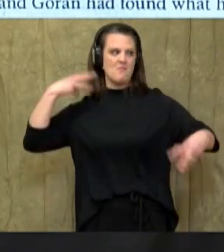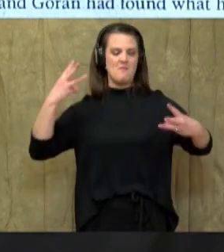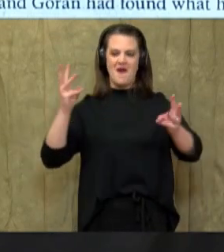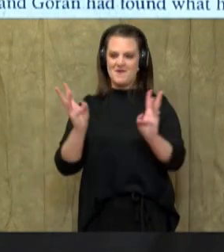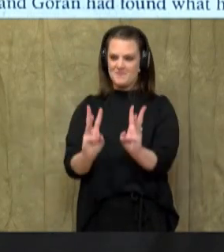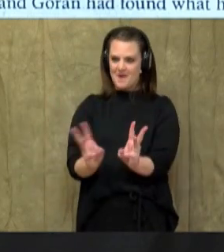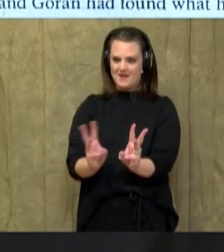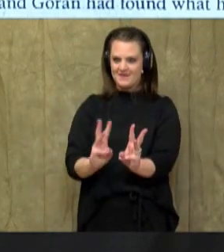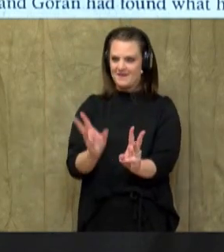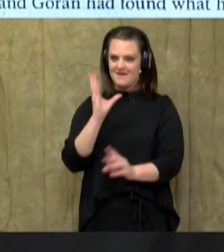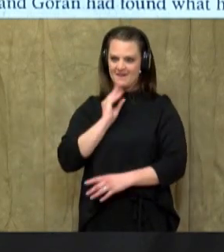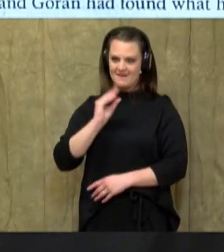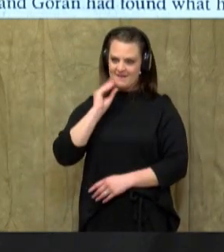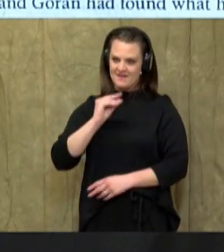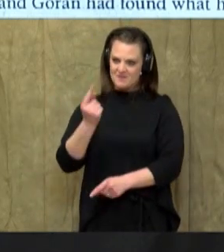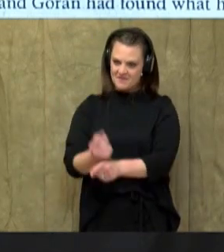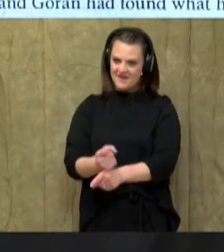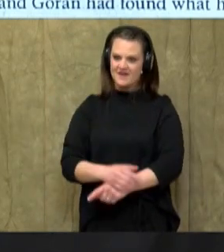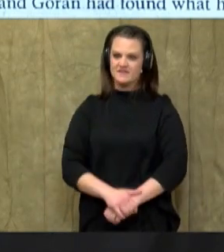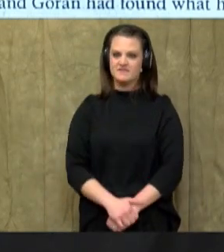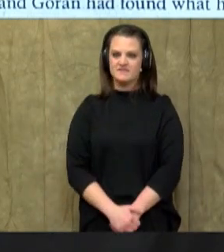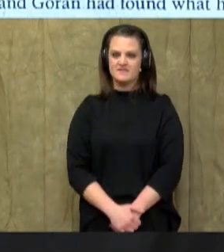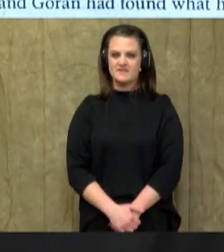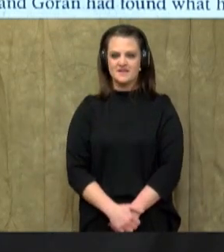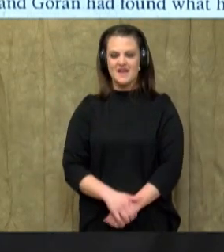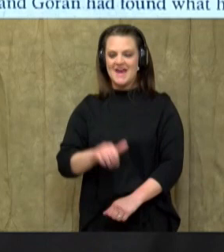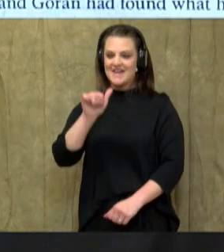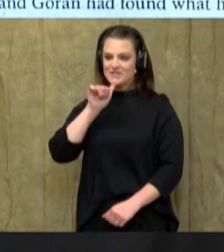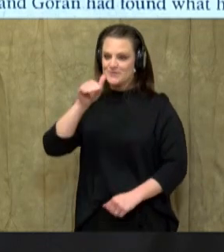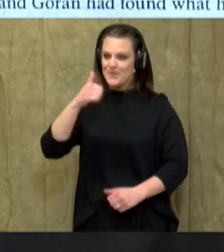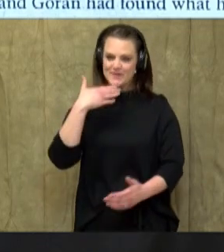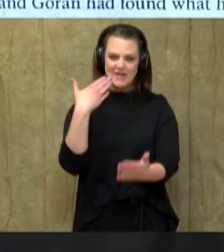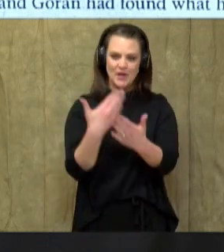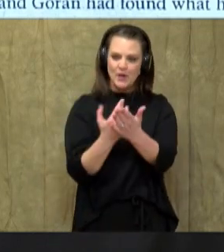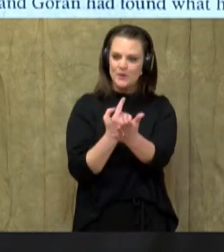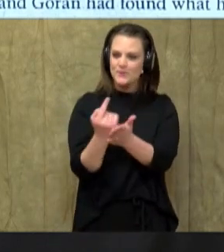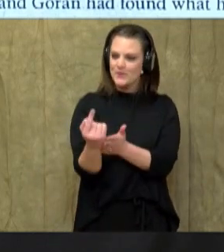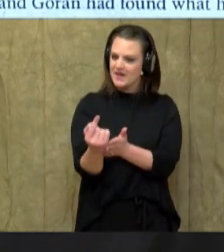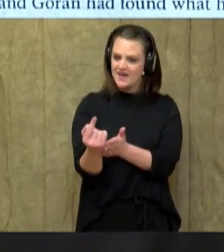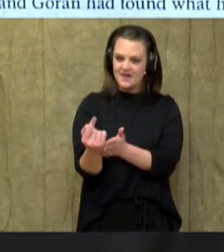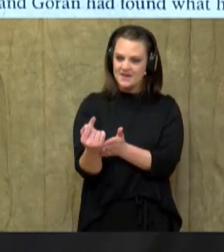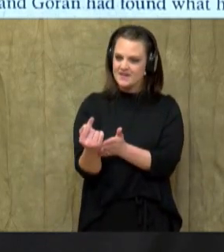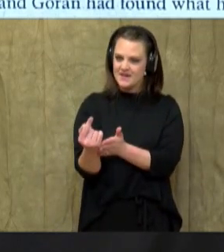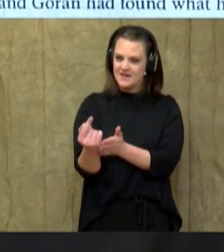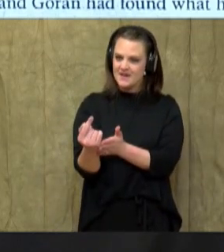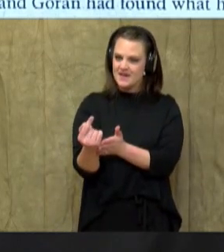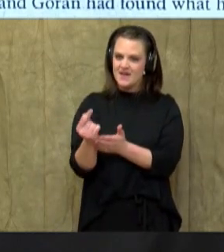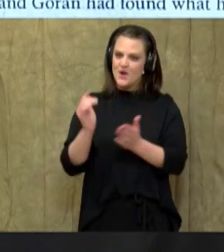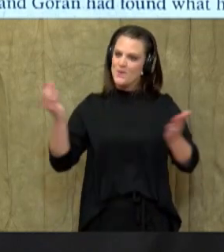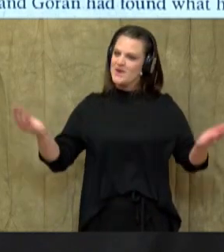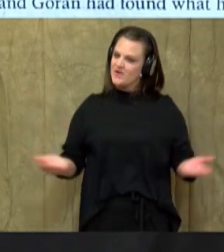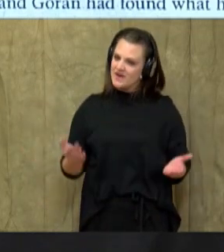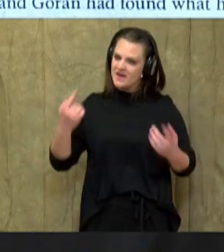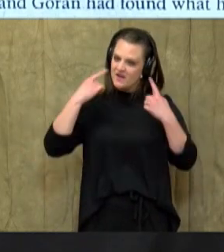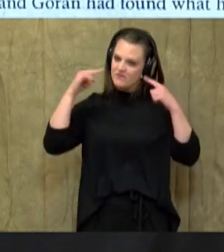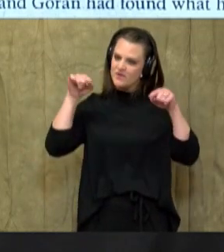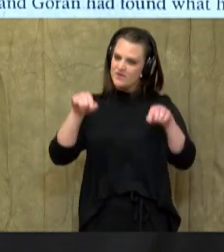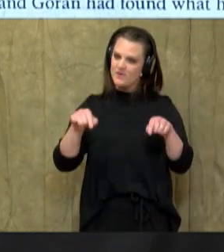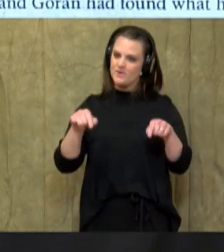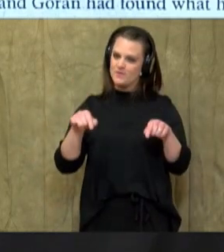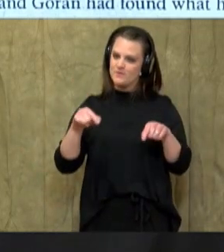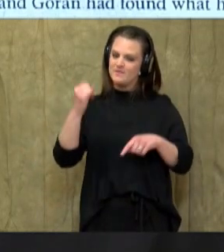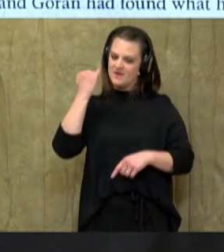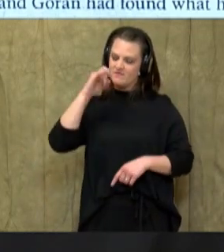we're having. We also hope that tomorrow ends a great week for you. We are here for you if you need